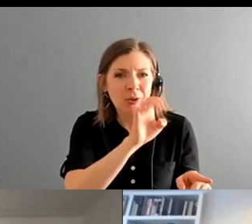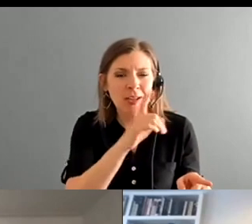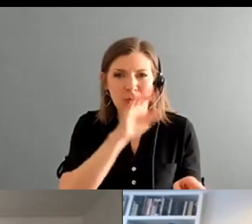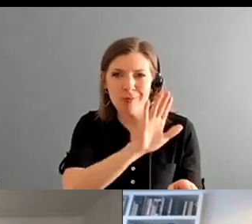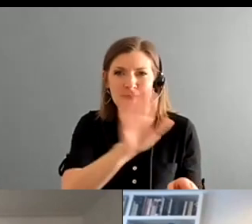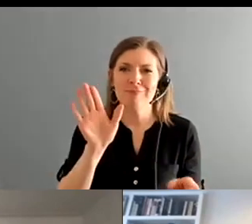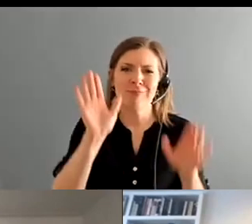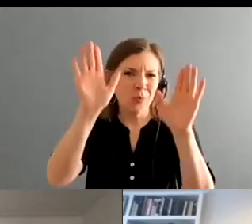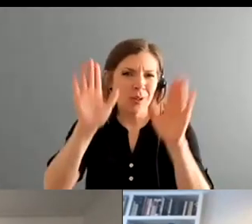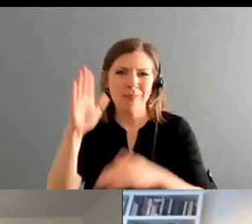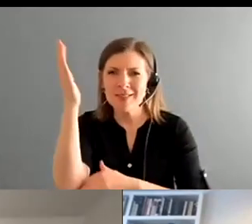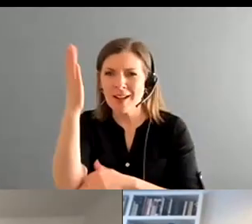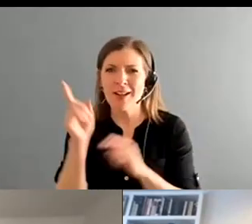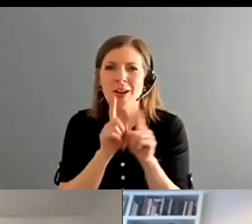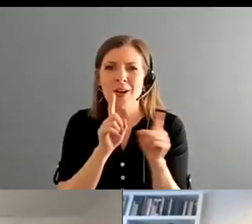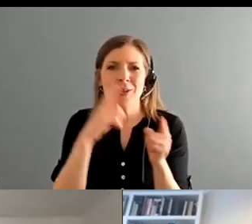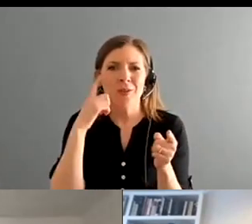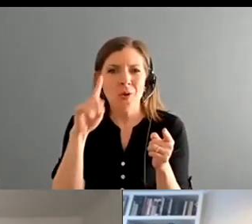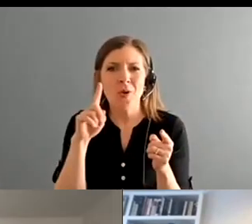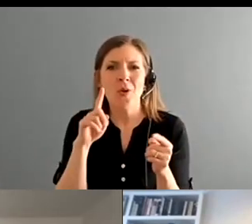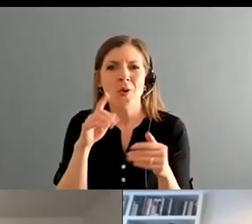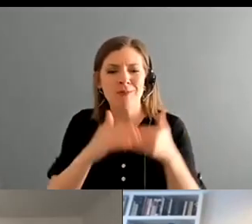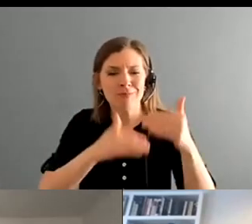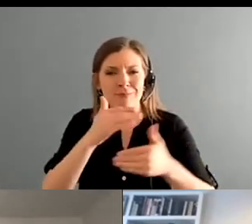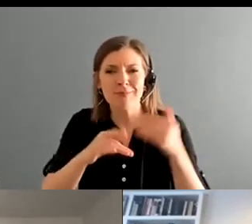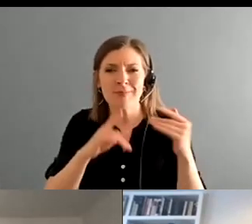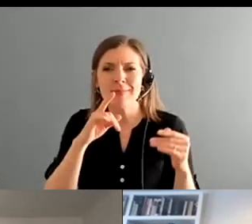for this wonderful talk, and also for walking us through the